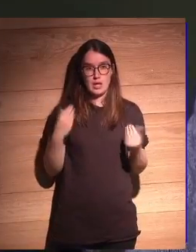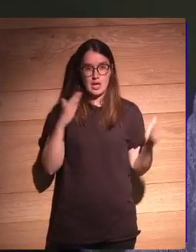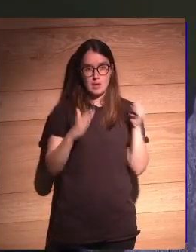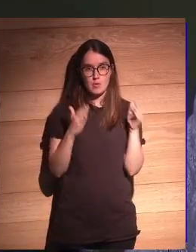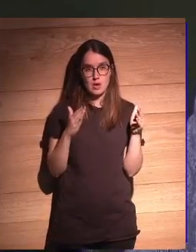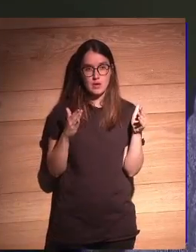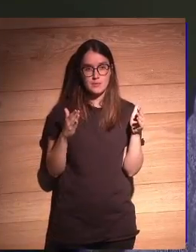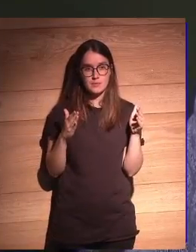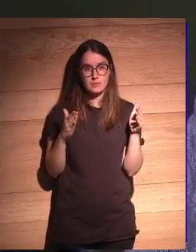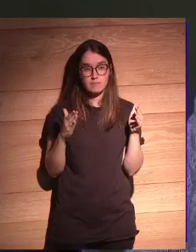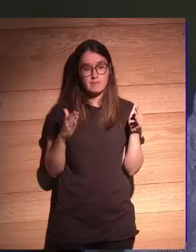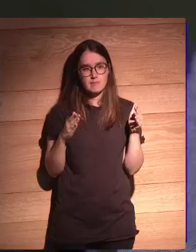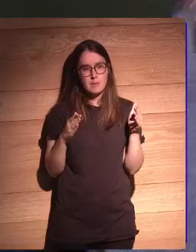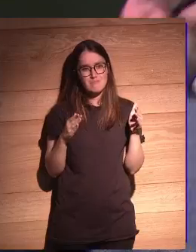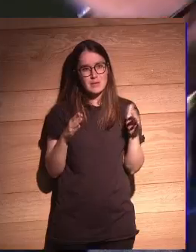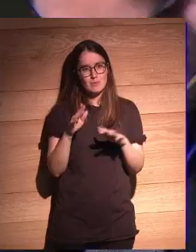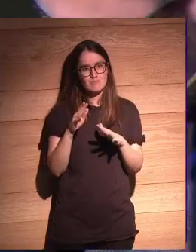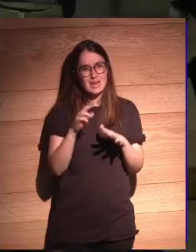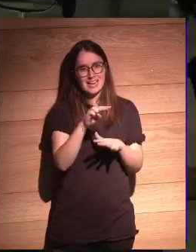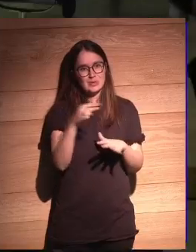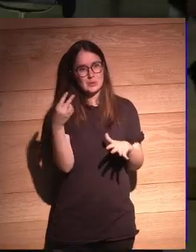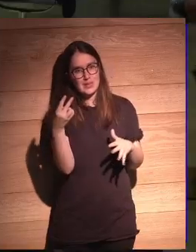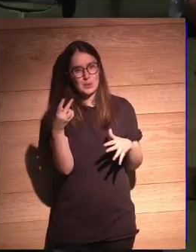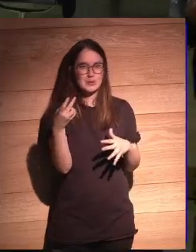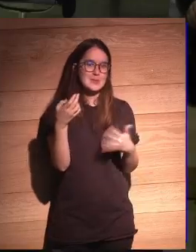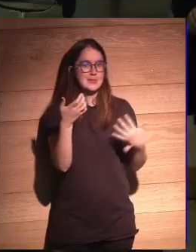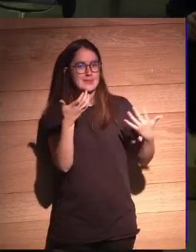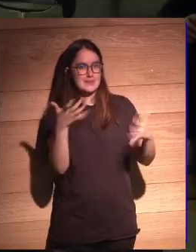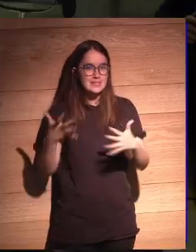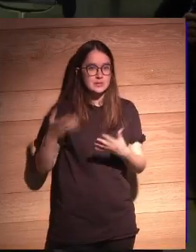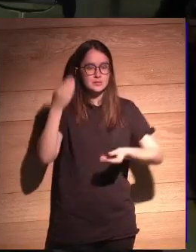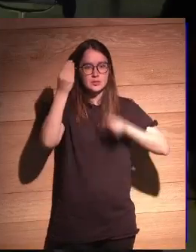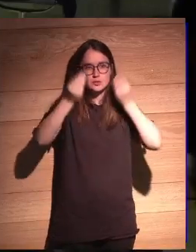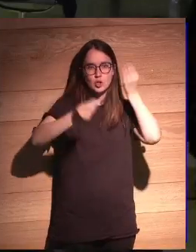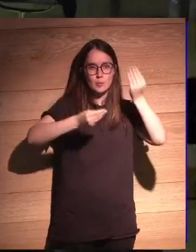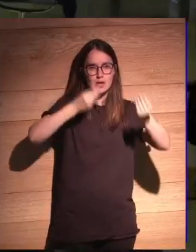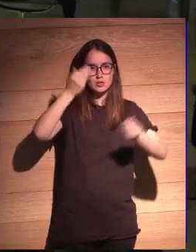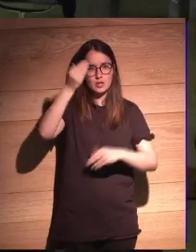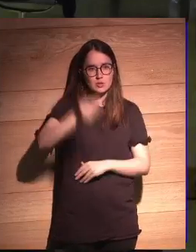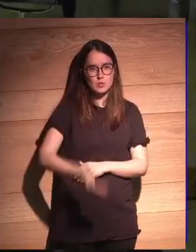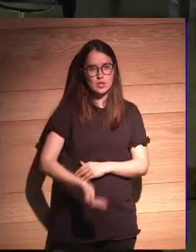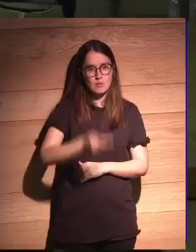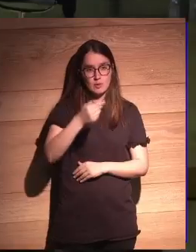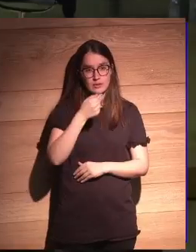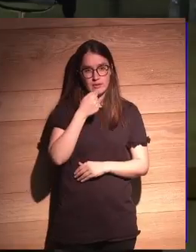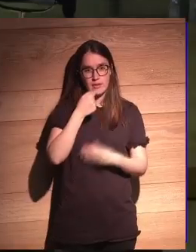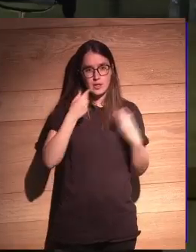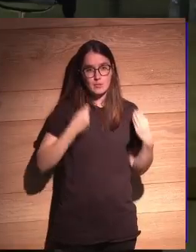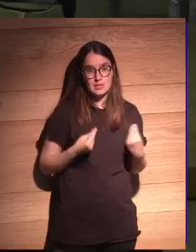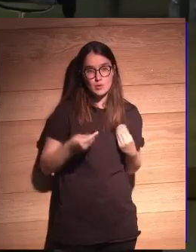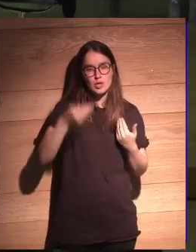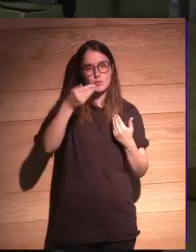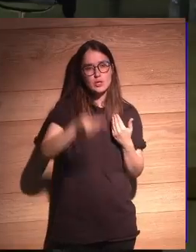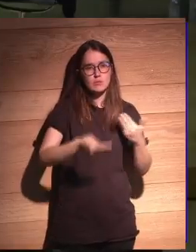this since back then, and the results have been not very good so far. I believe that it's very important to